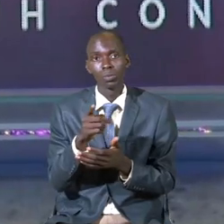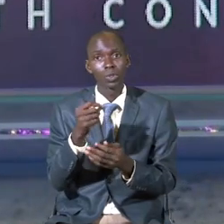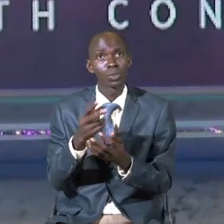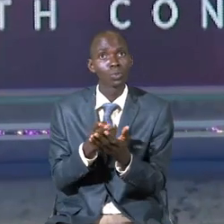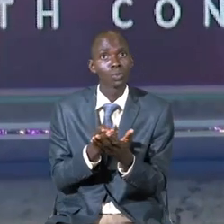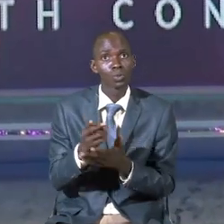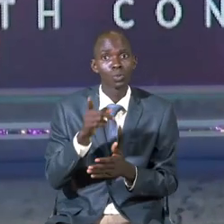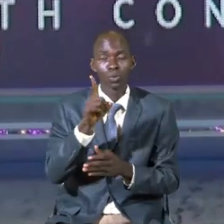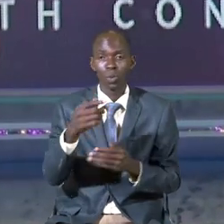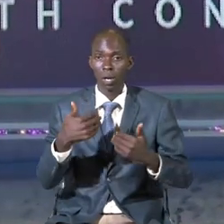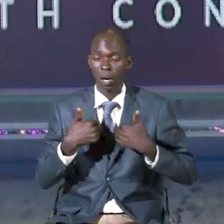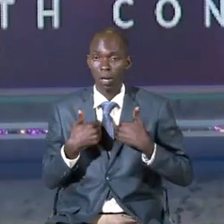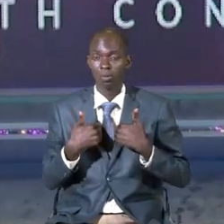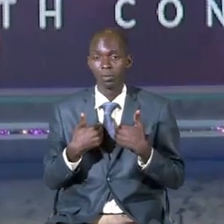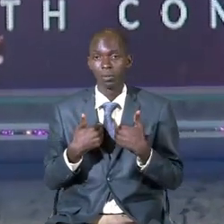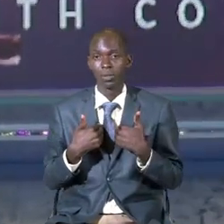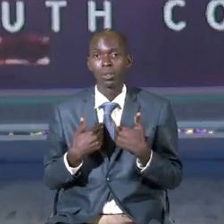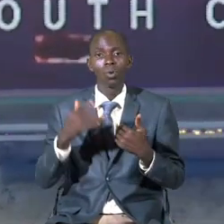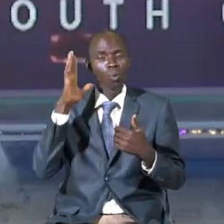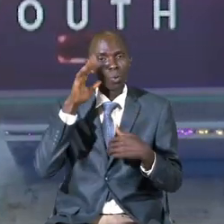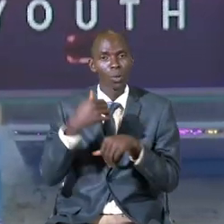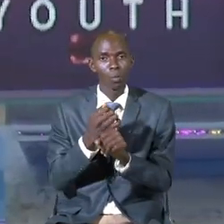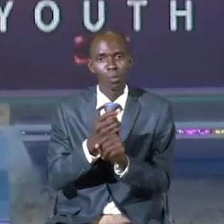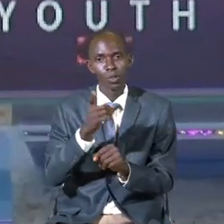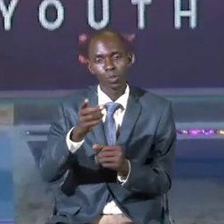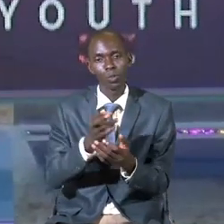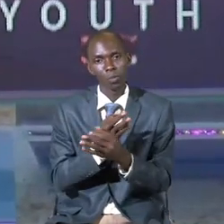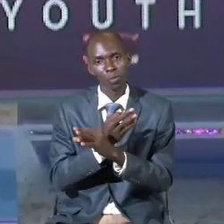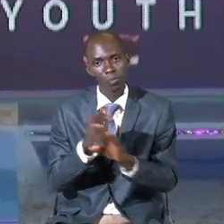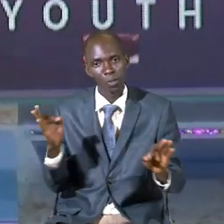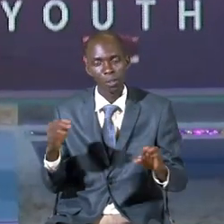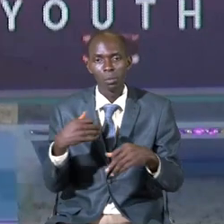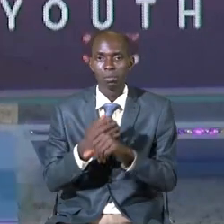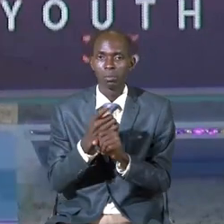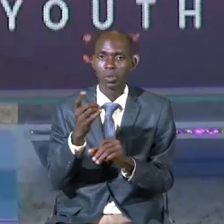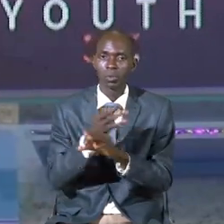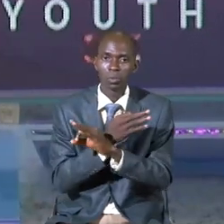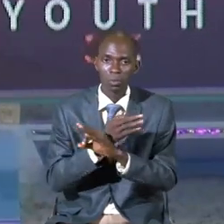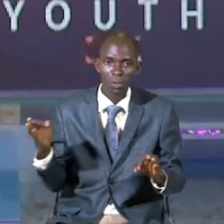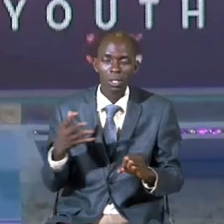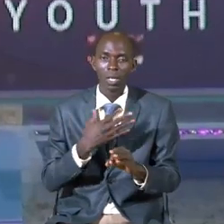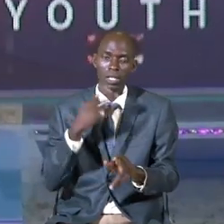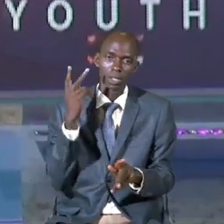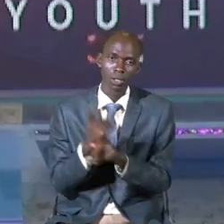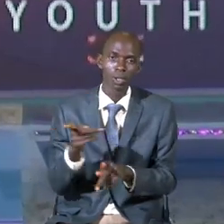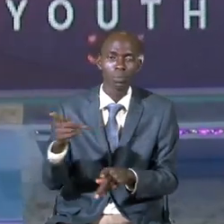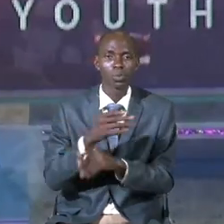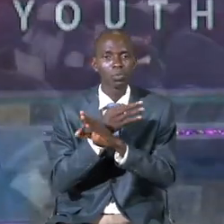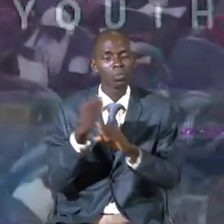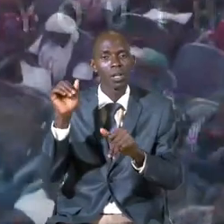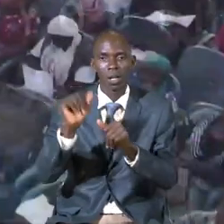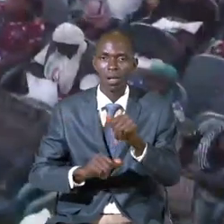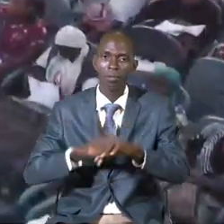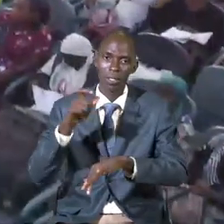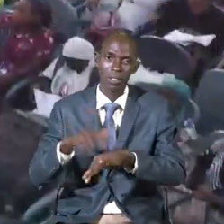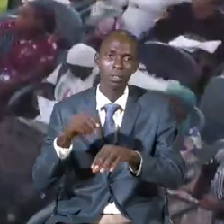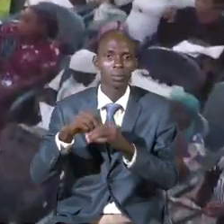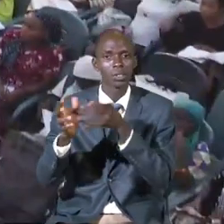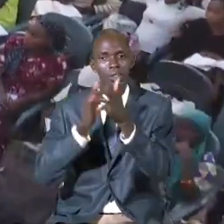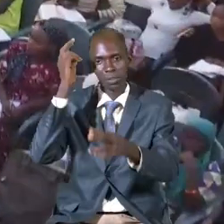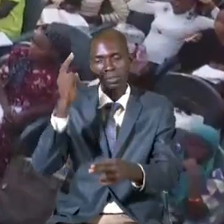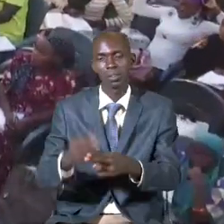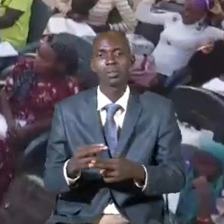your possess will set you free make you free and keep you free every time in jesus